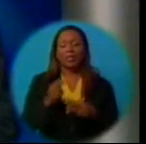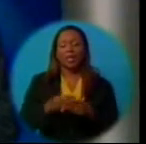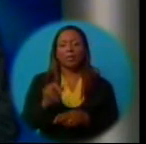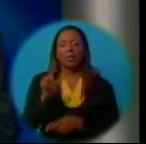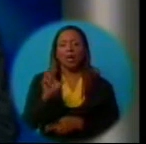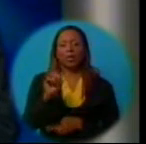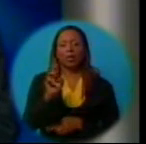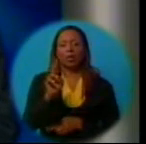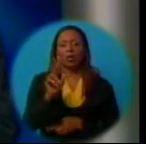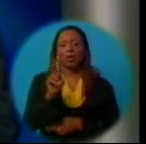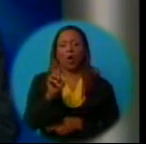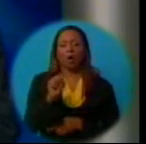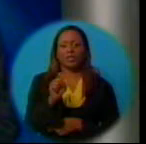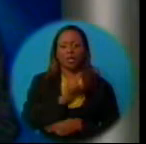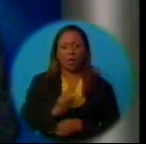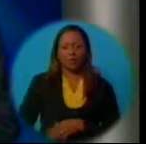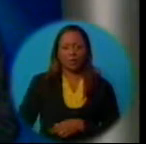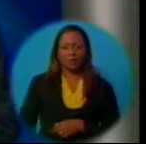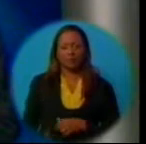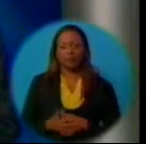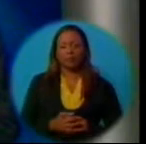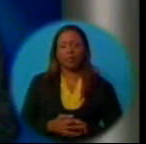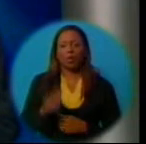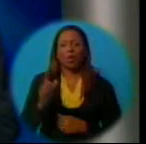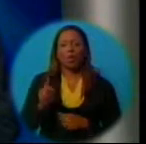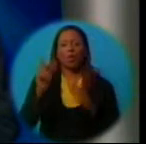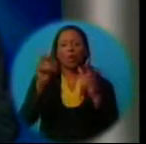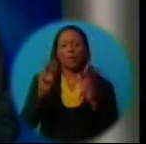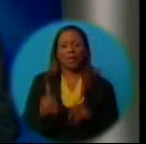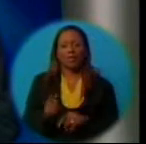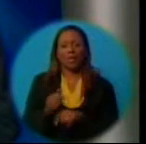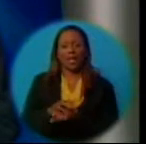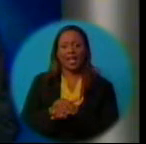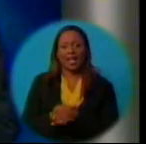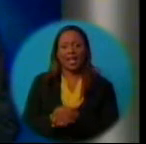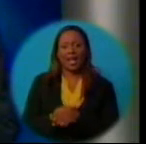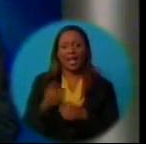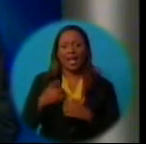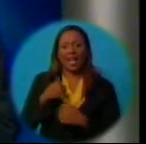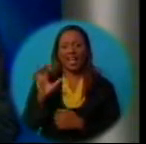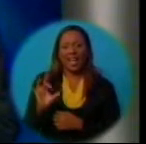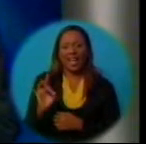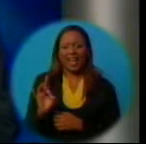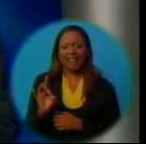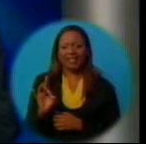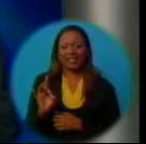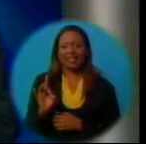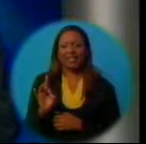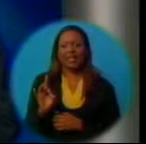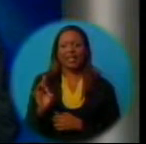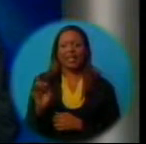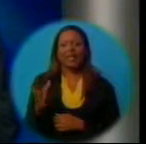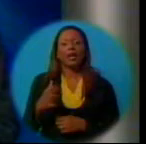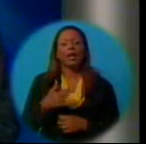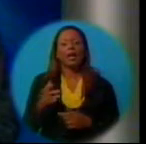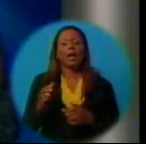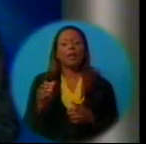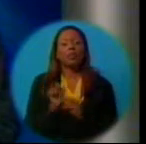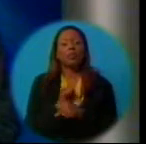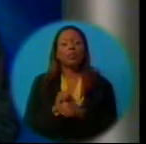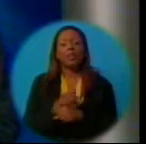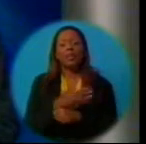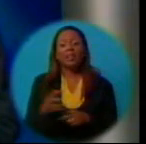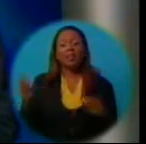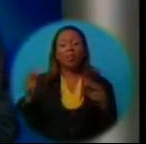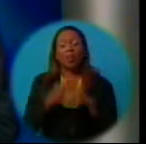at Lord's. Jonathan Trott was dropped by Rahul Dravid on 8, and he edged one between the wicketkeeper and first slip on his way